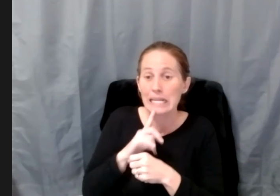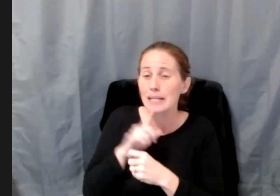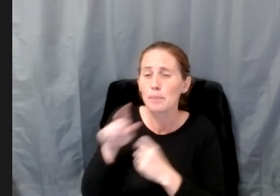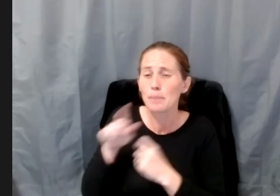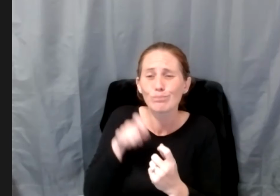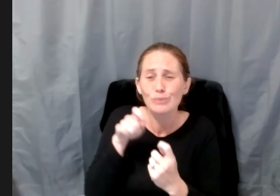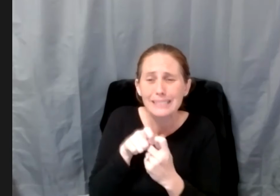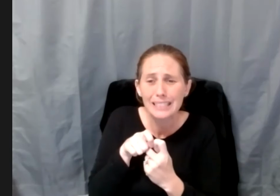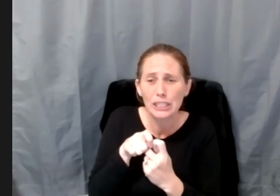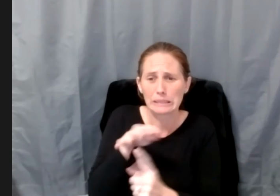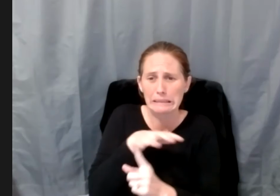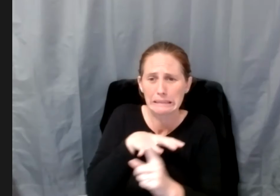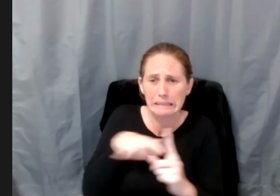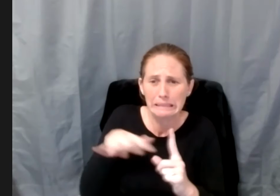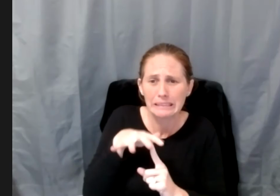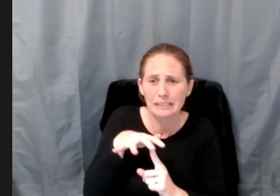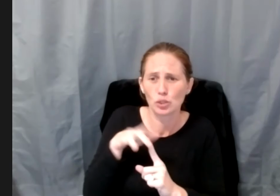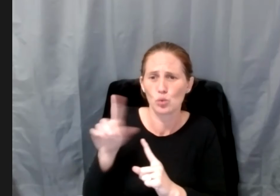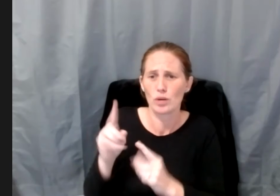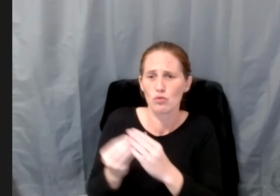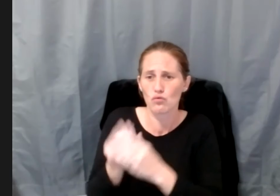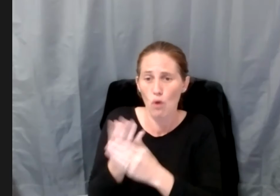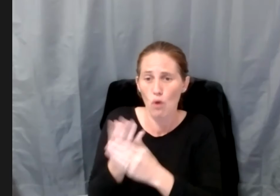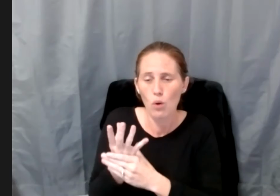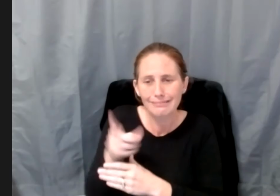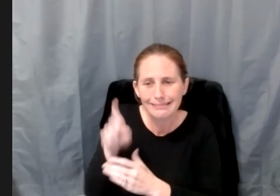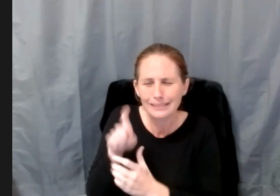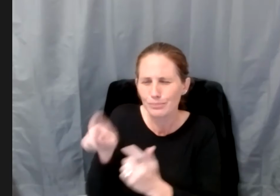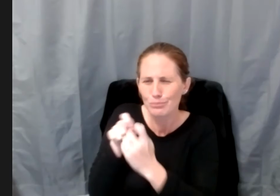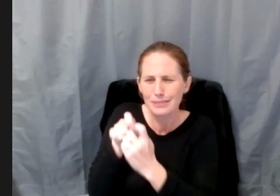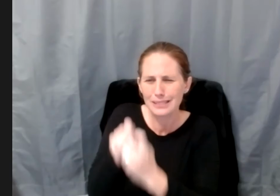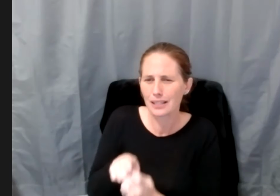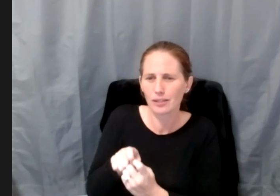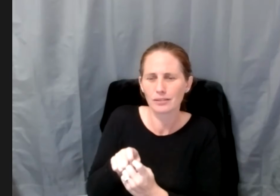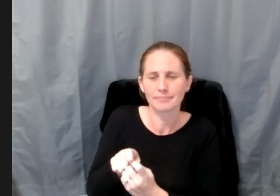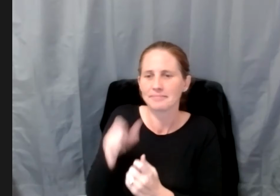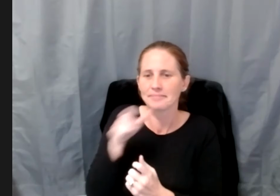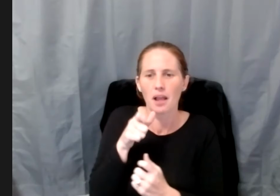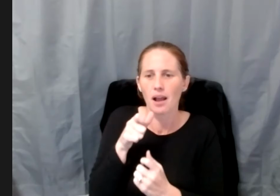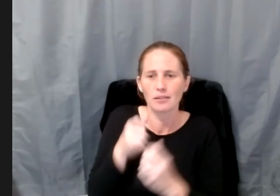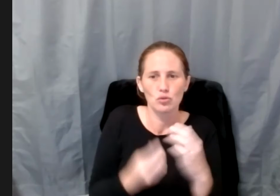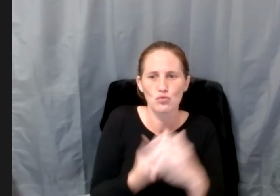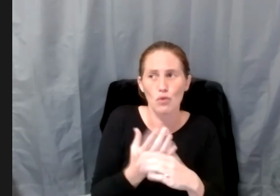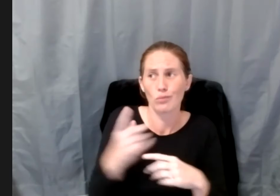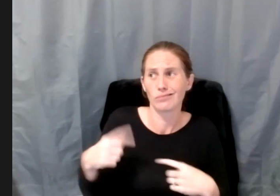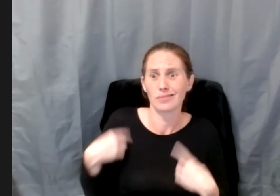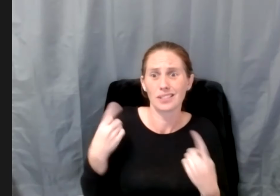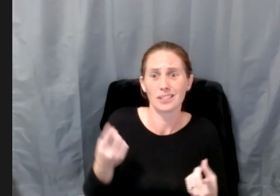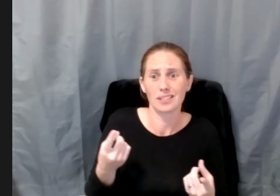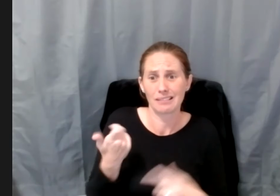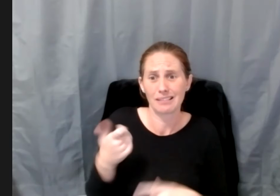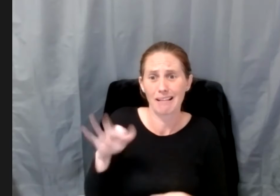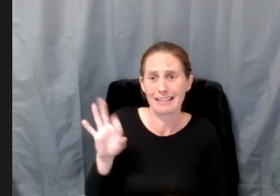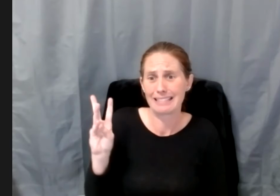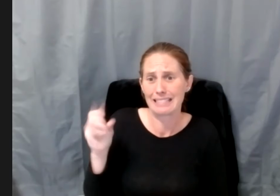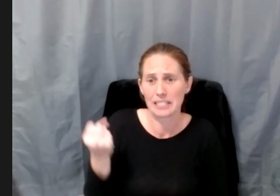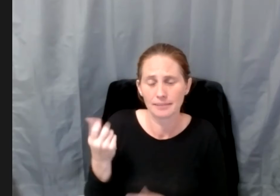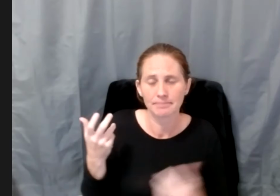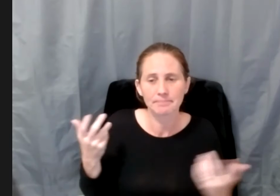ecological niche where it does actually grow. Um, and it hasn't been propagated since, you know, 1960s.